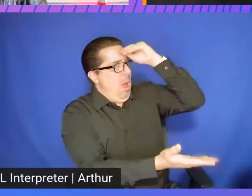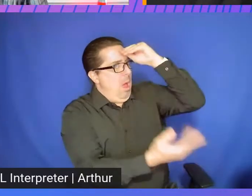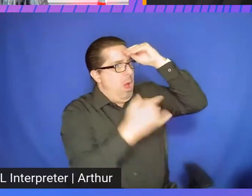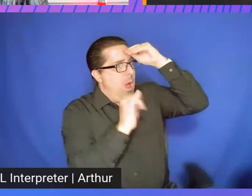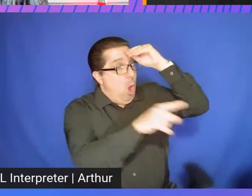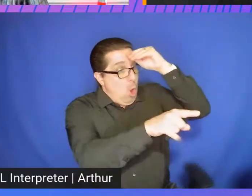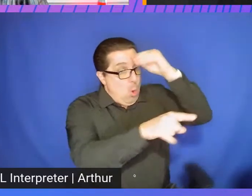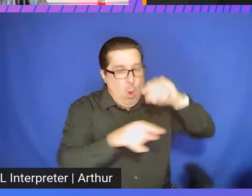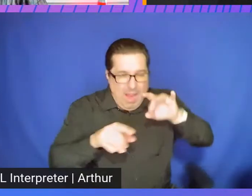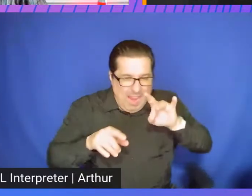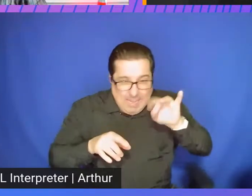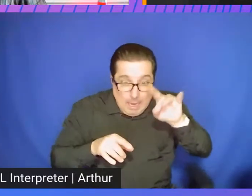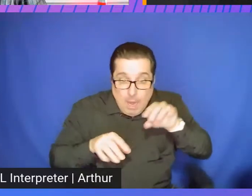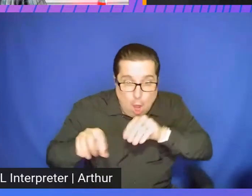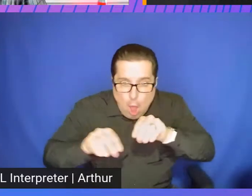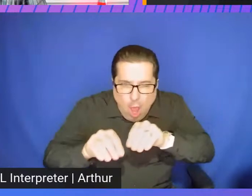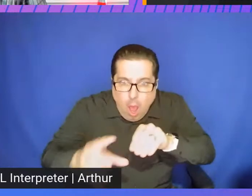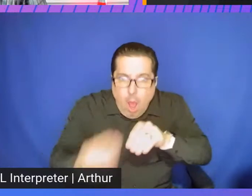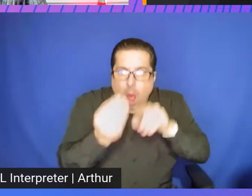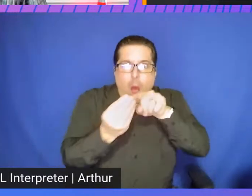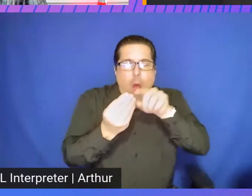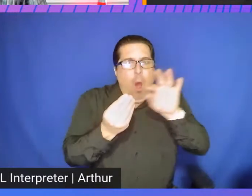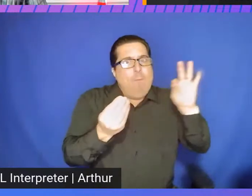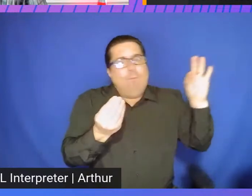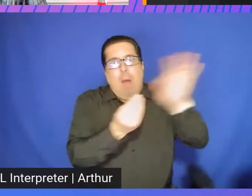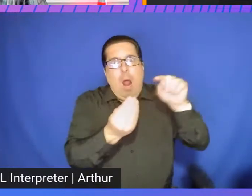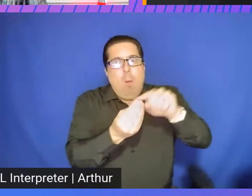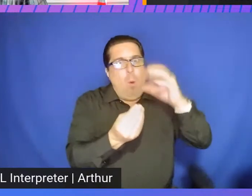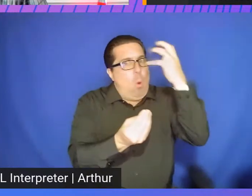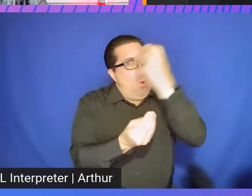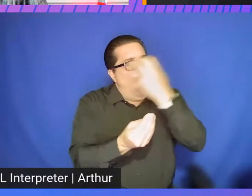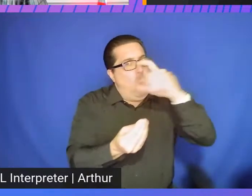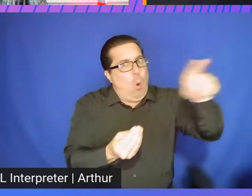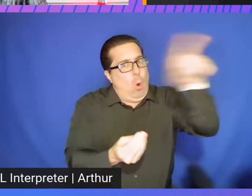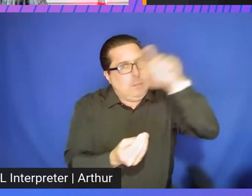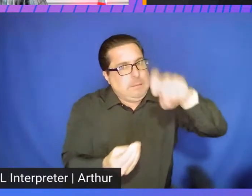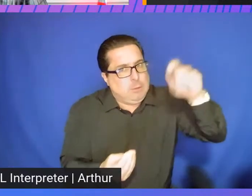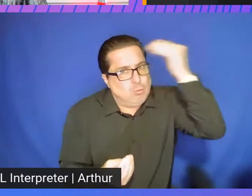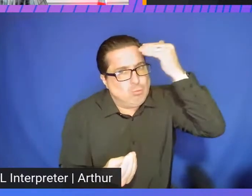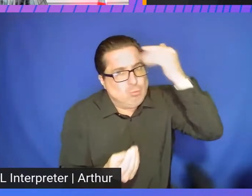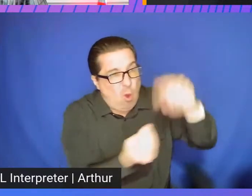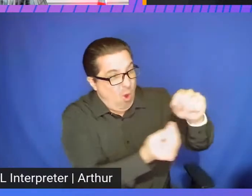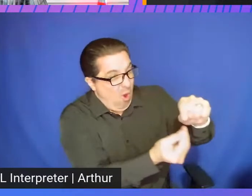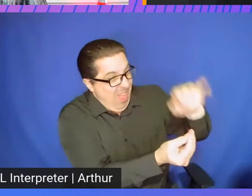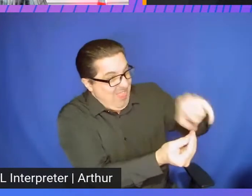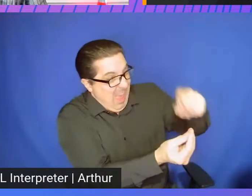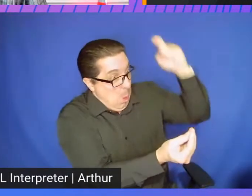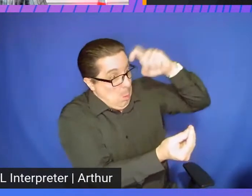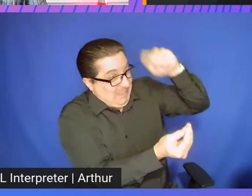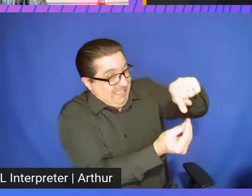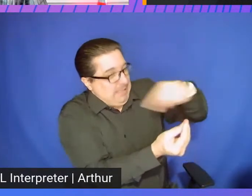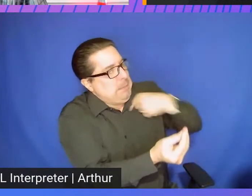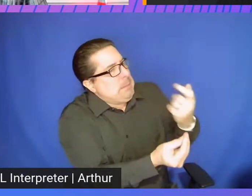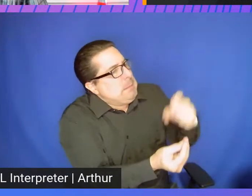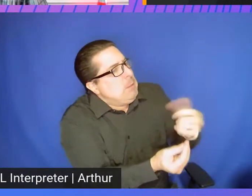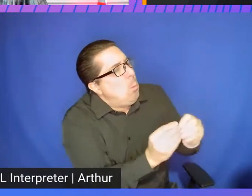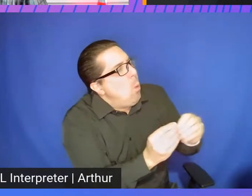that you would like to share with the rest of the people watching today, of kind of patterns that you understand which might be used or useful for other people to look